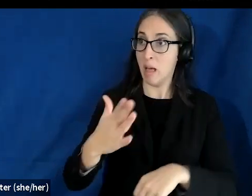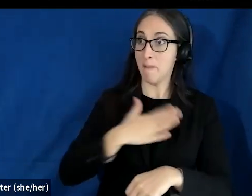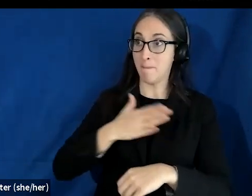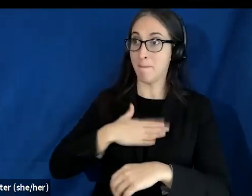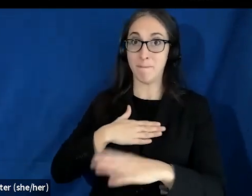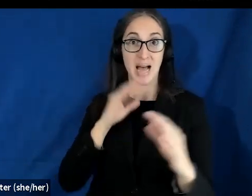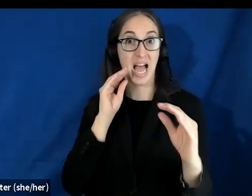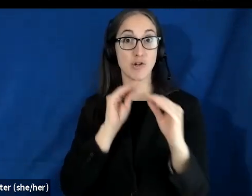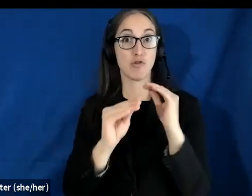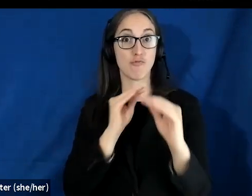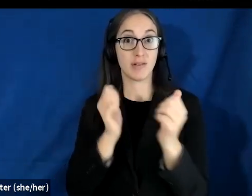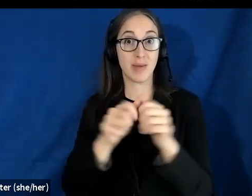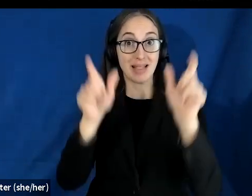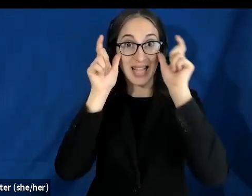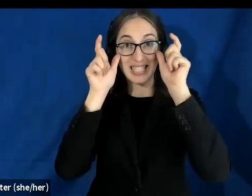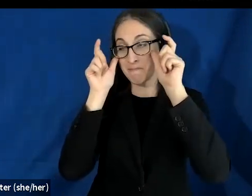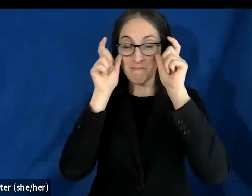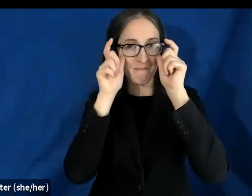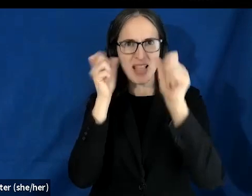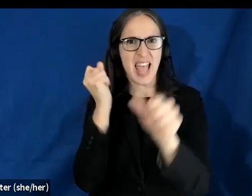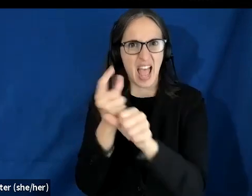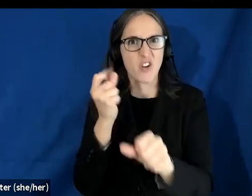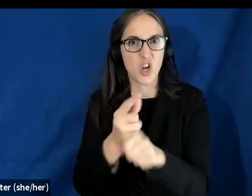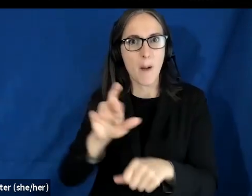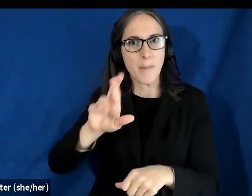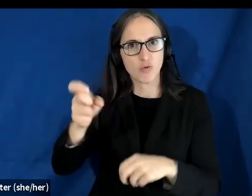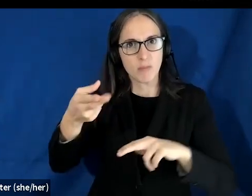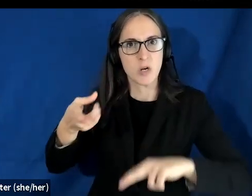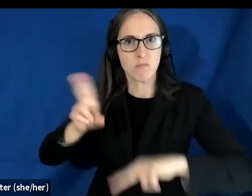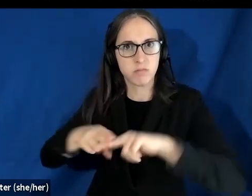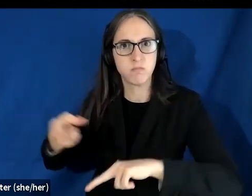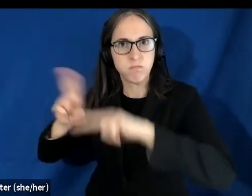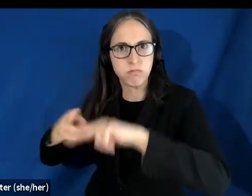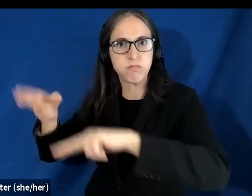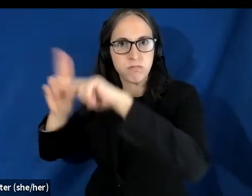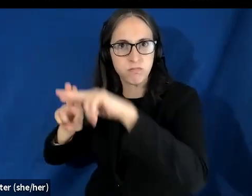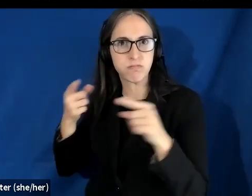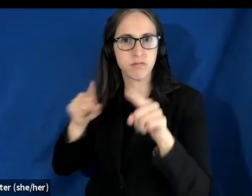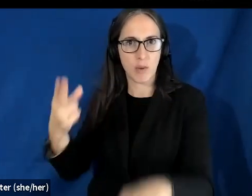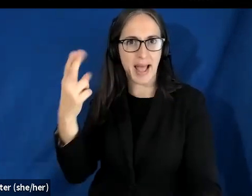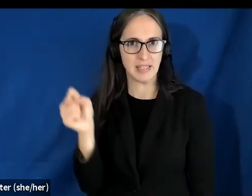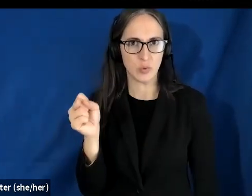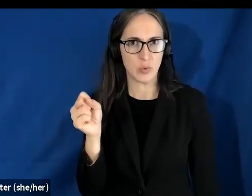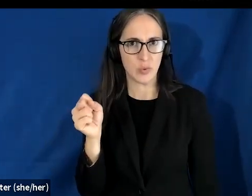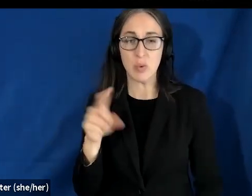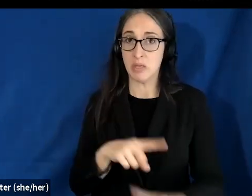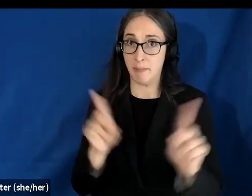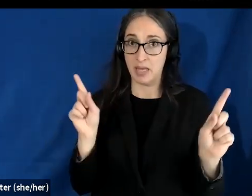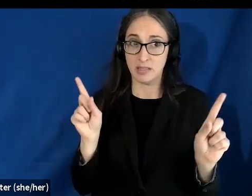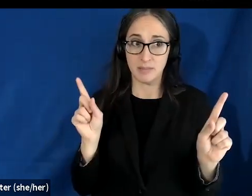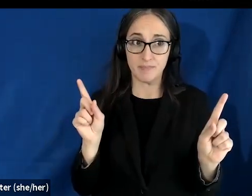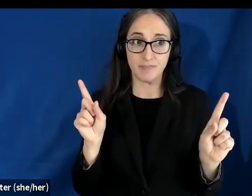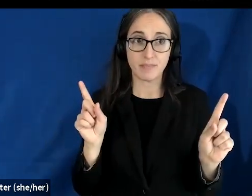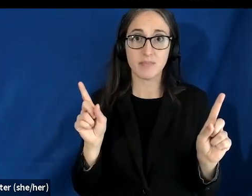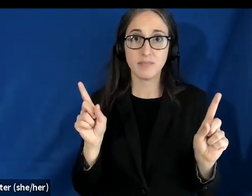year, I will have to go back and double up my prescription throughout high school. However, the underlying root